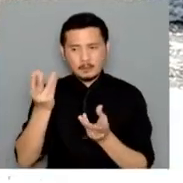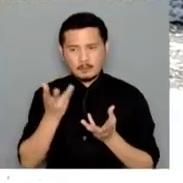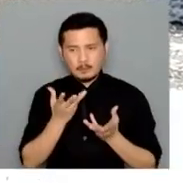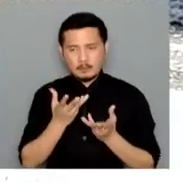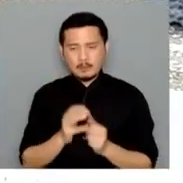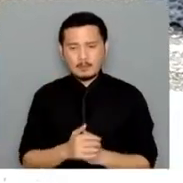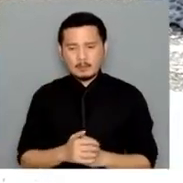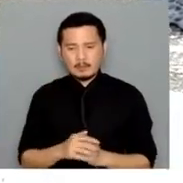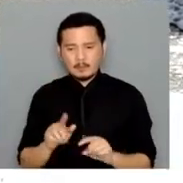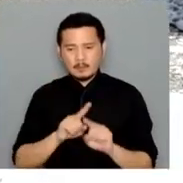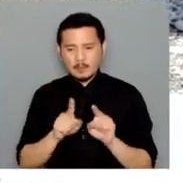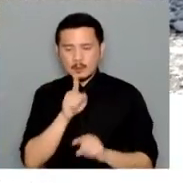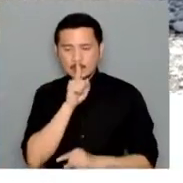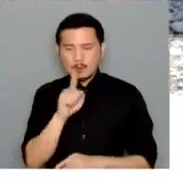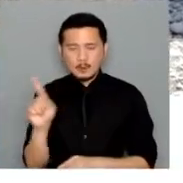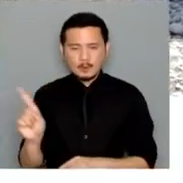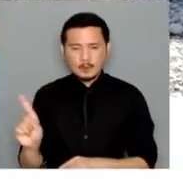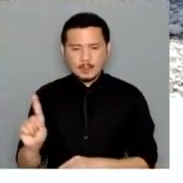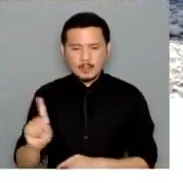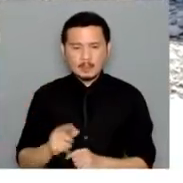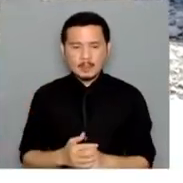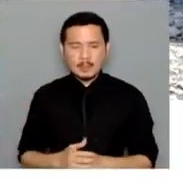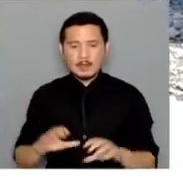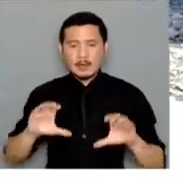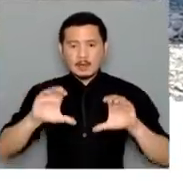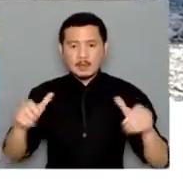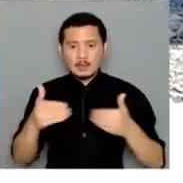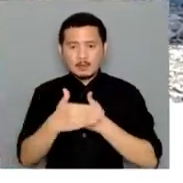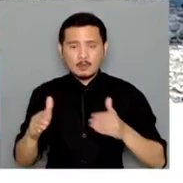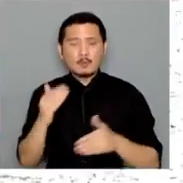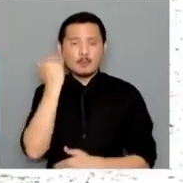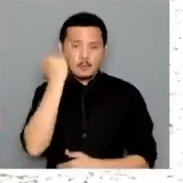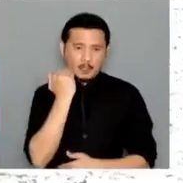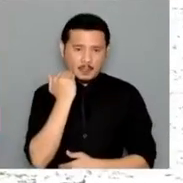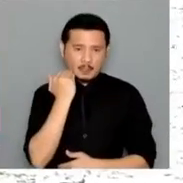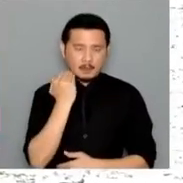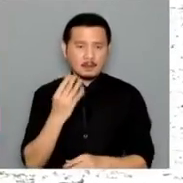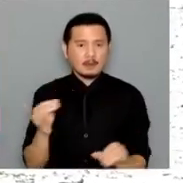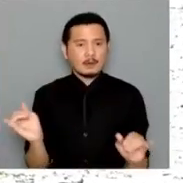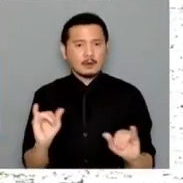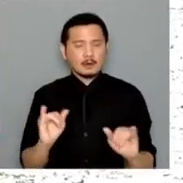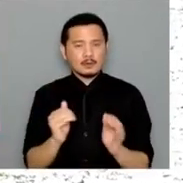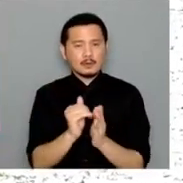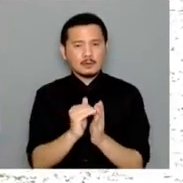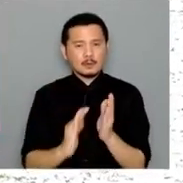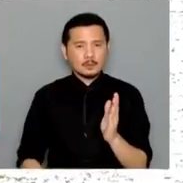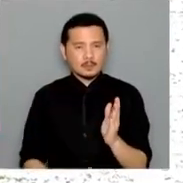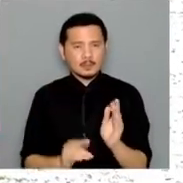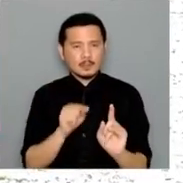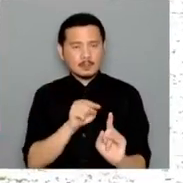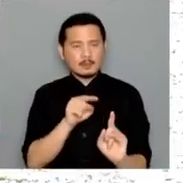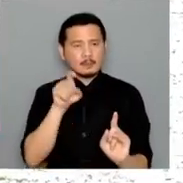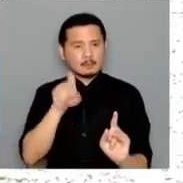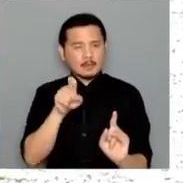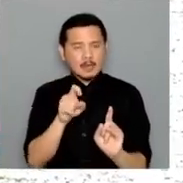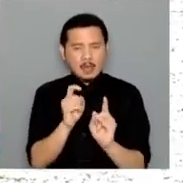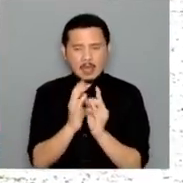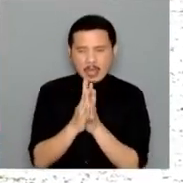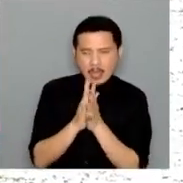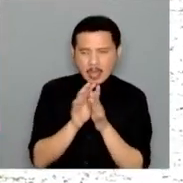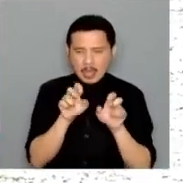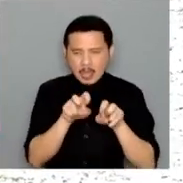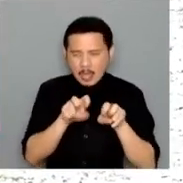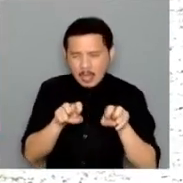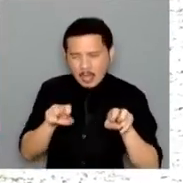certain about right now is that the classrooms are lacking and the students have to really congest and the